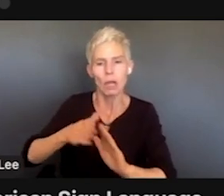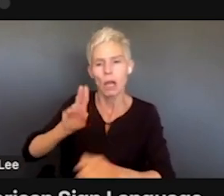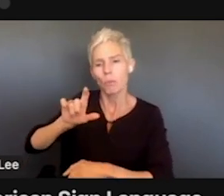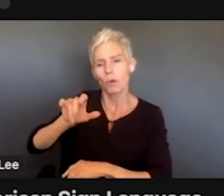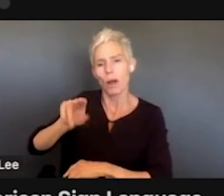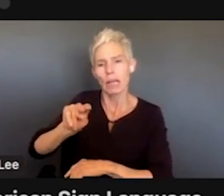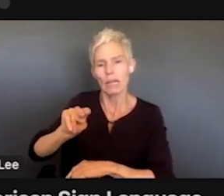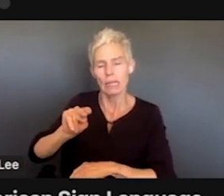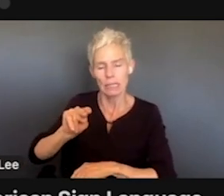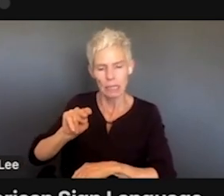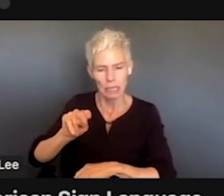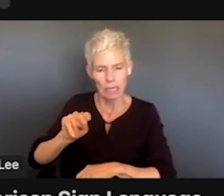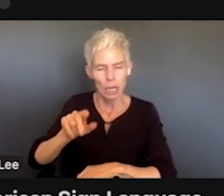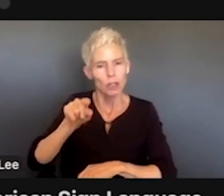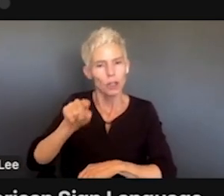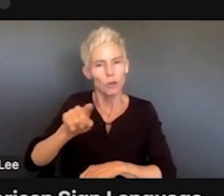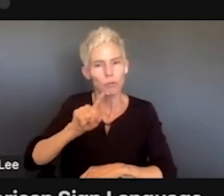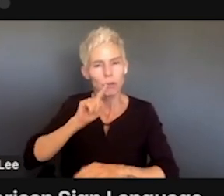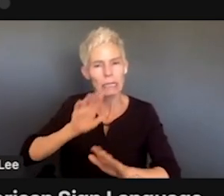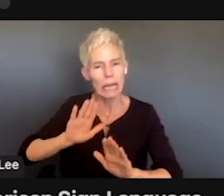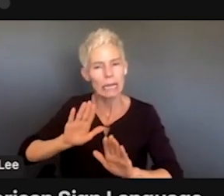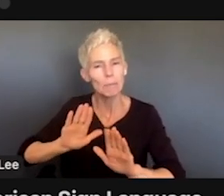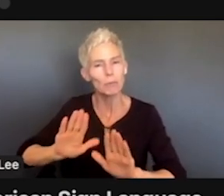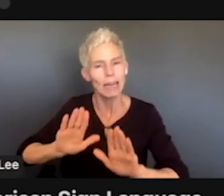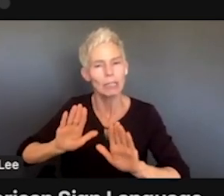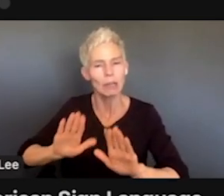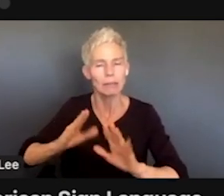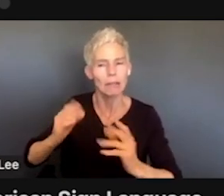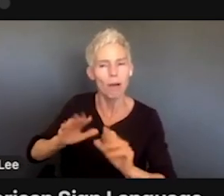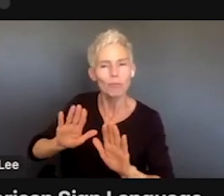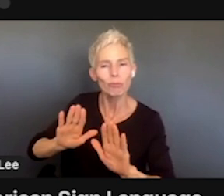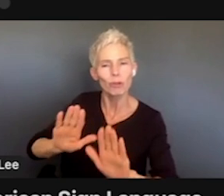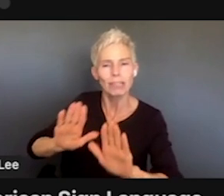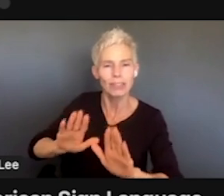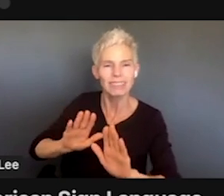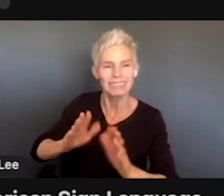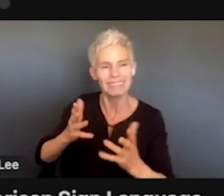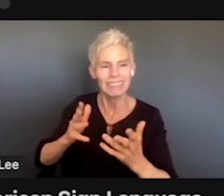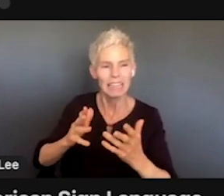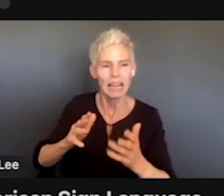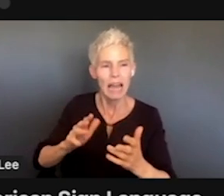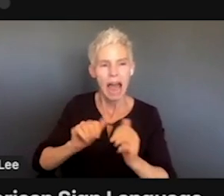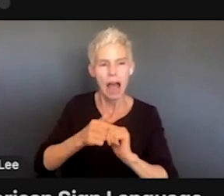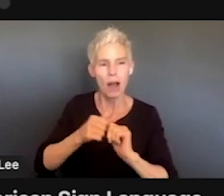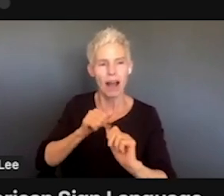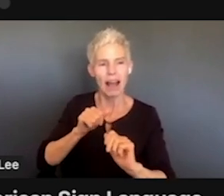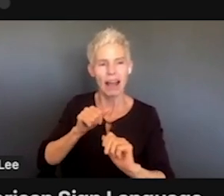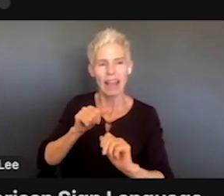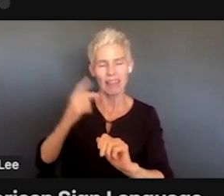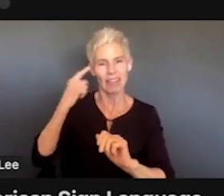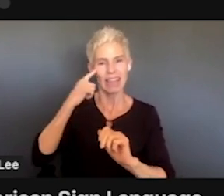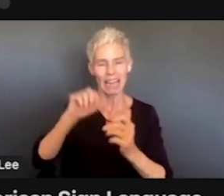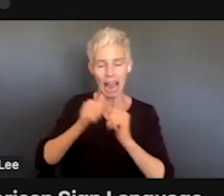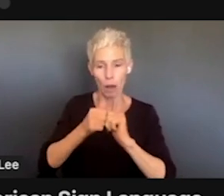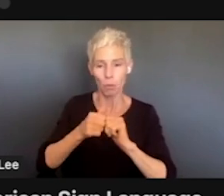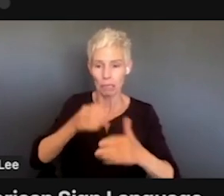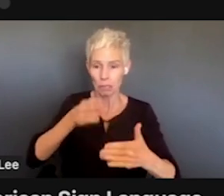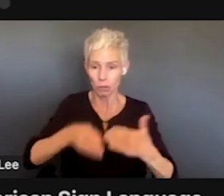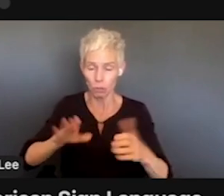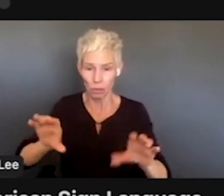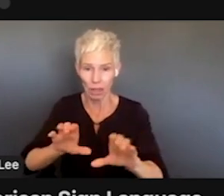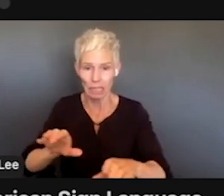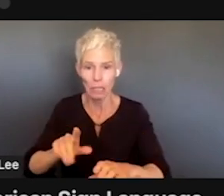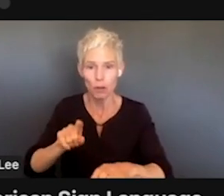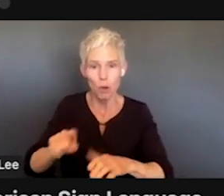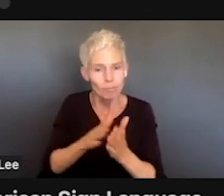I think gentle pressure relentlessly applied is my sort of way of thinking about how things really get done. Your tenacity